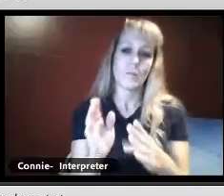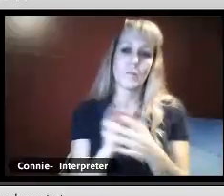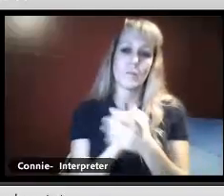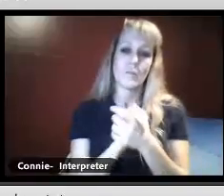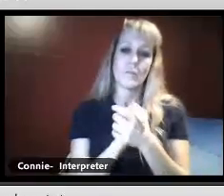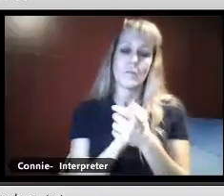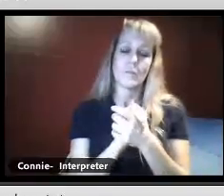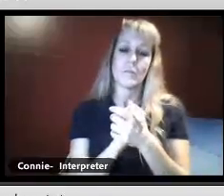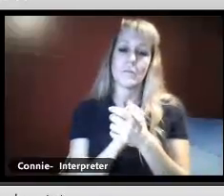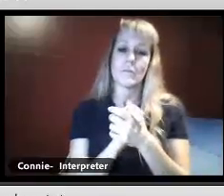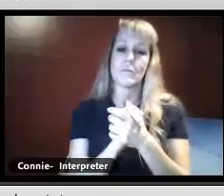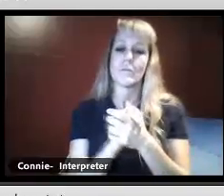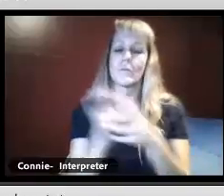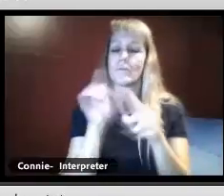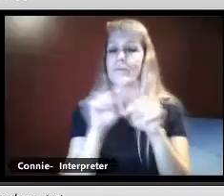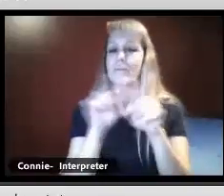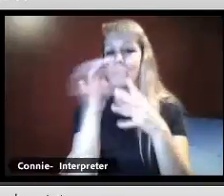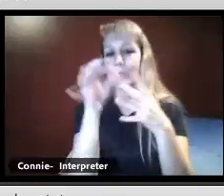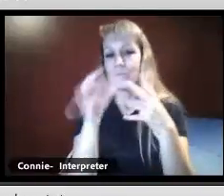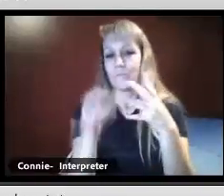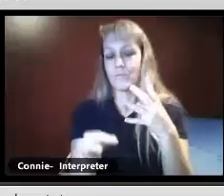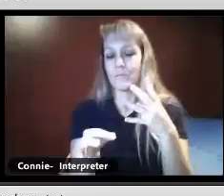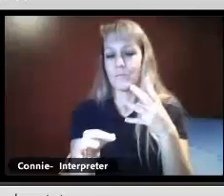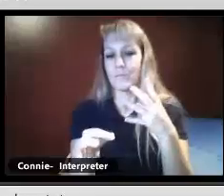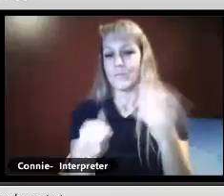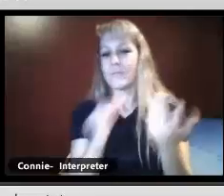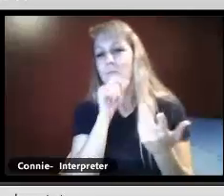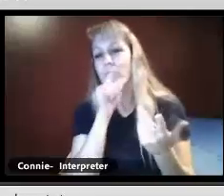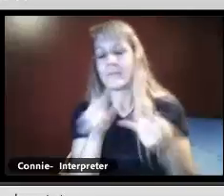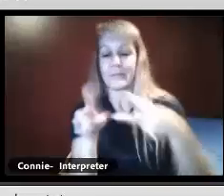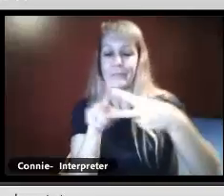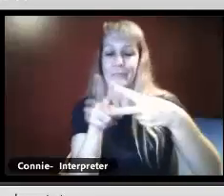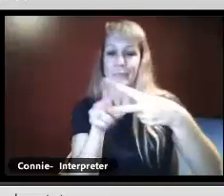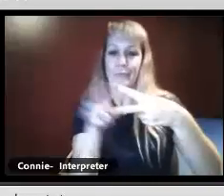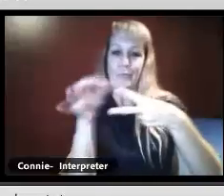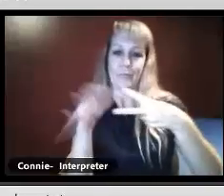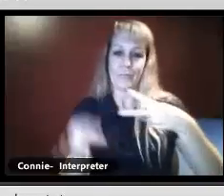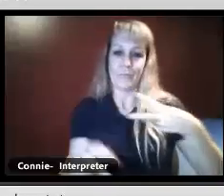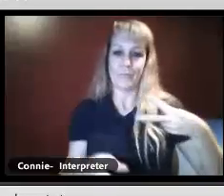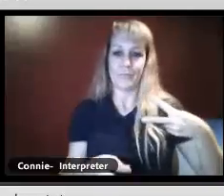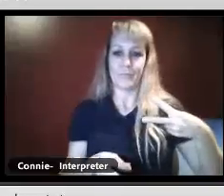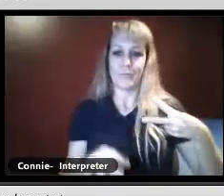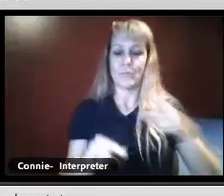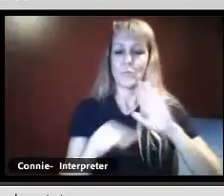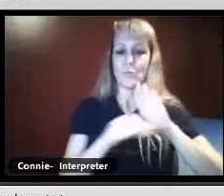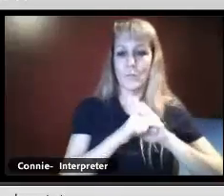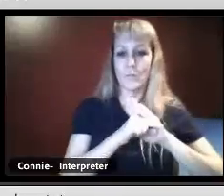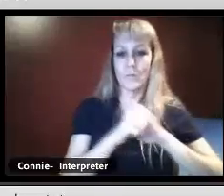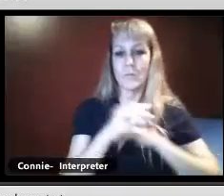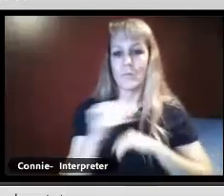set of options. Not even a set, there's actually 2 options. There's grades and